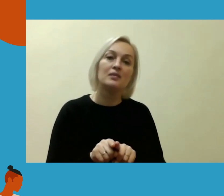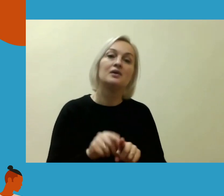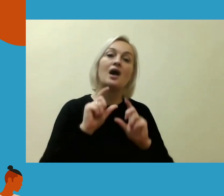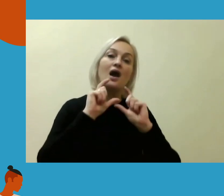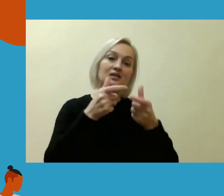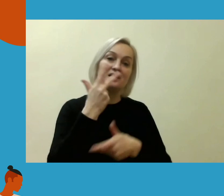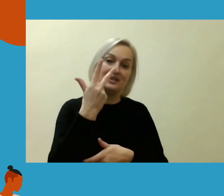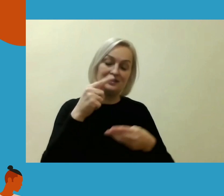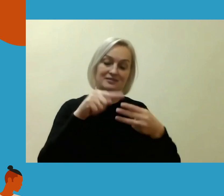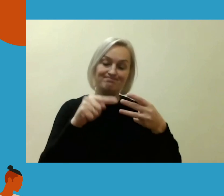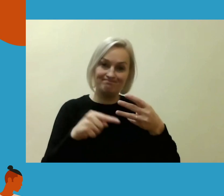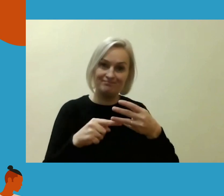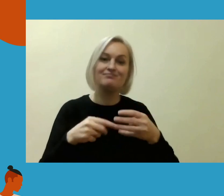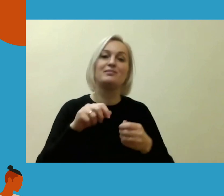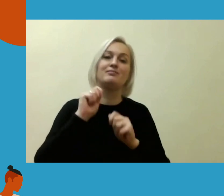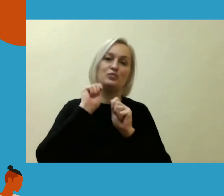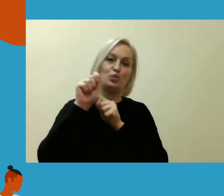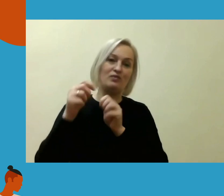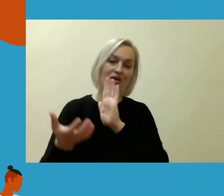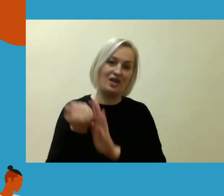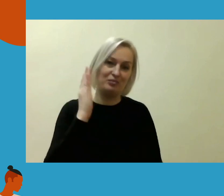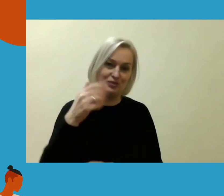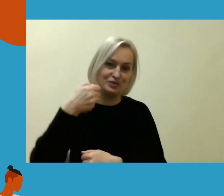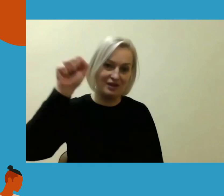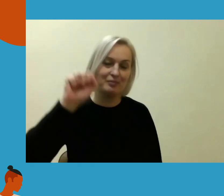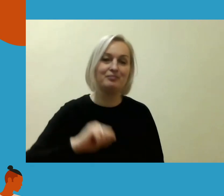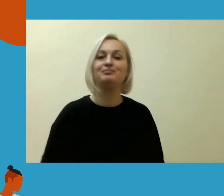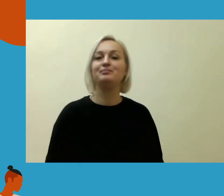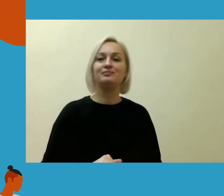receive prizes. And if you are